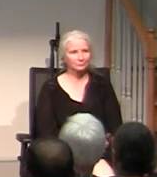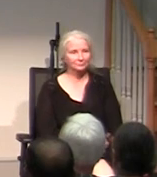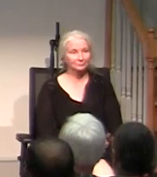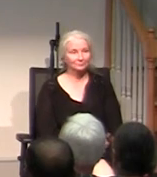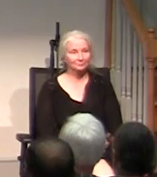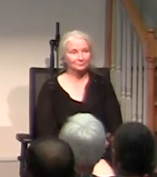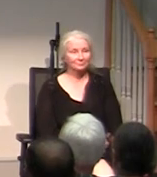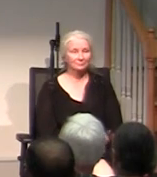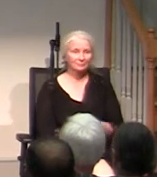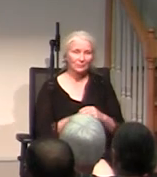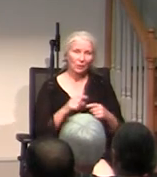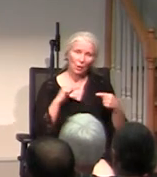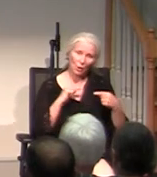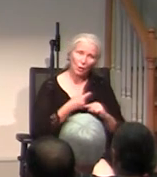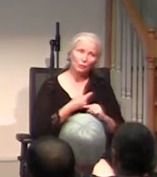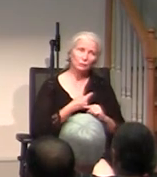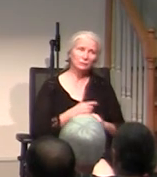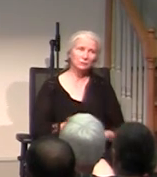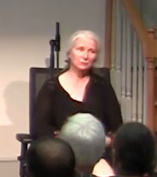It's very painful.